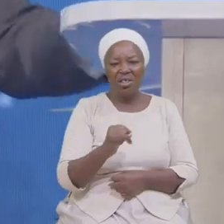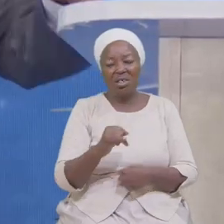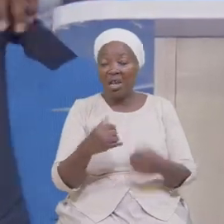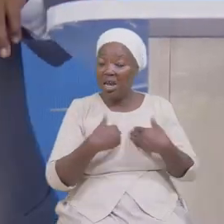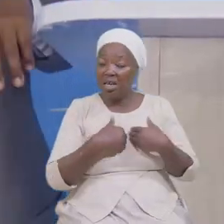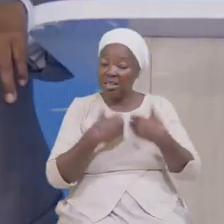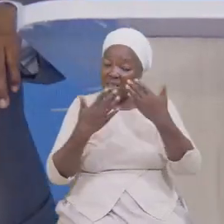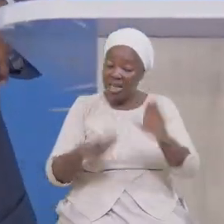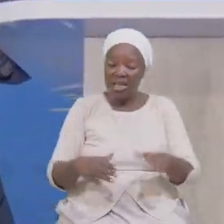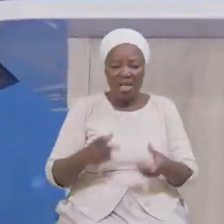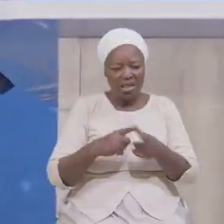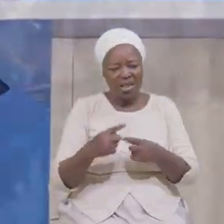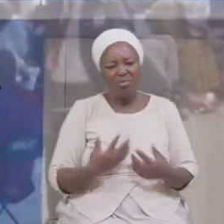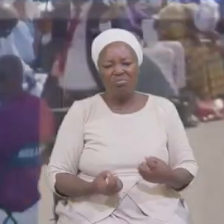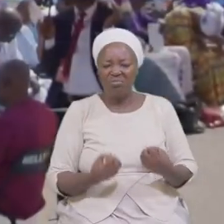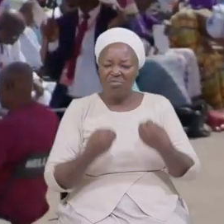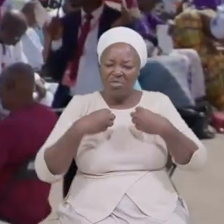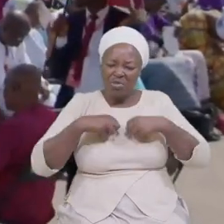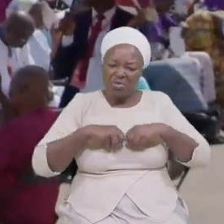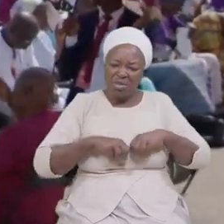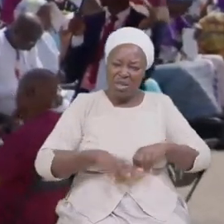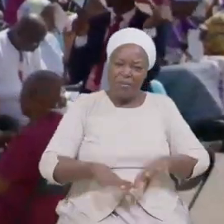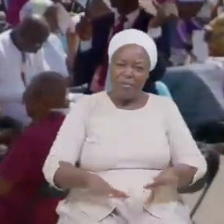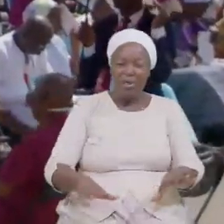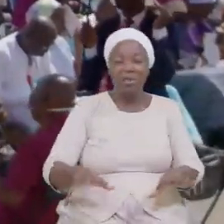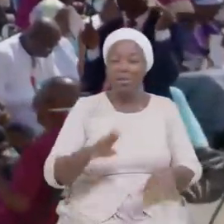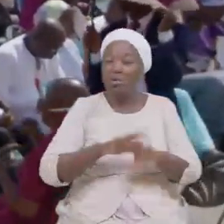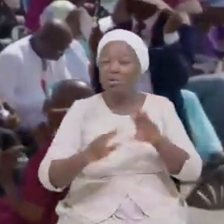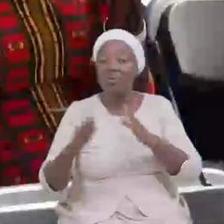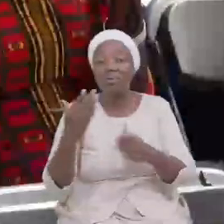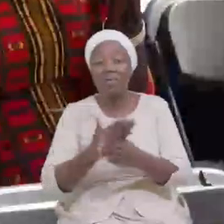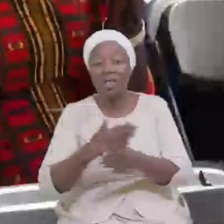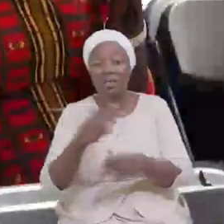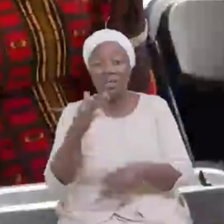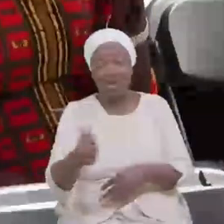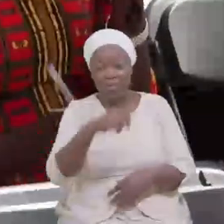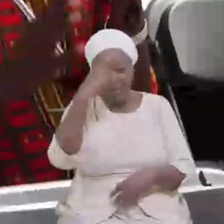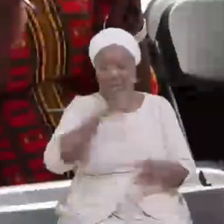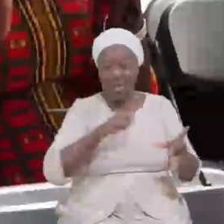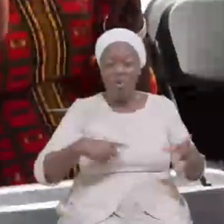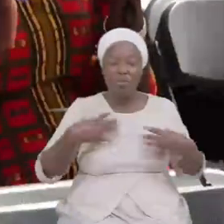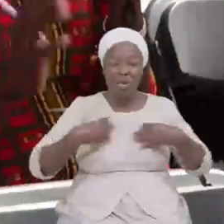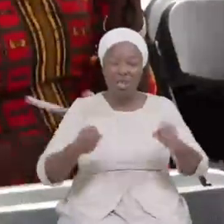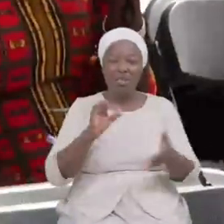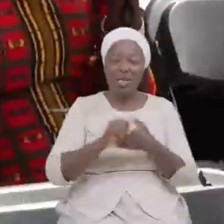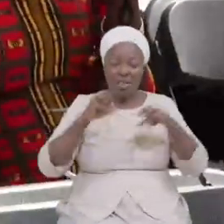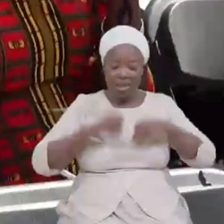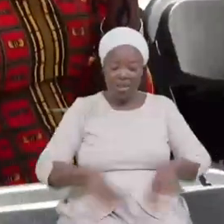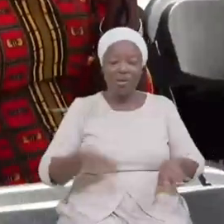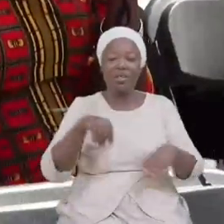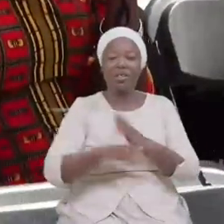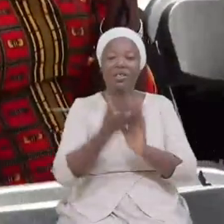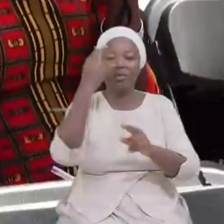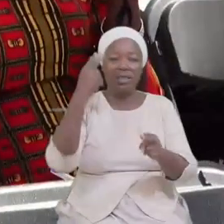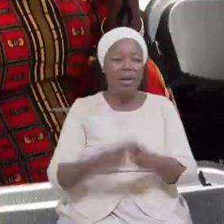and you are brokenhearted, he will heal your broken heart today in Jesus' name. And those people,